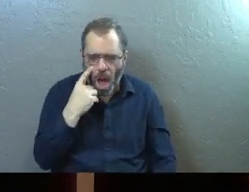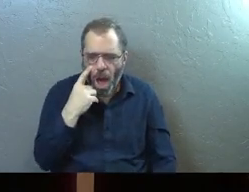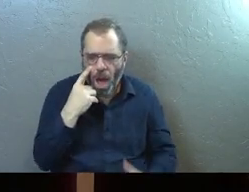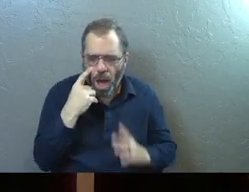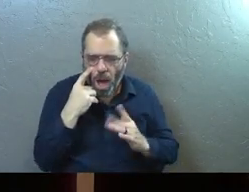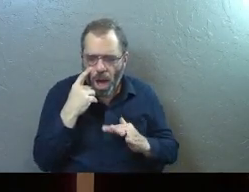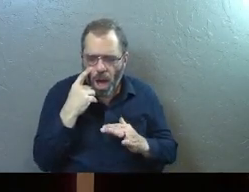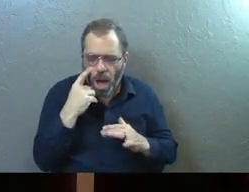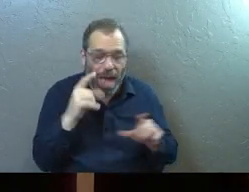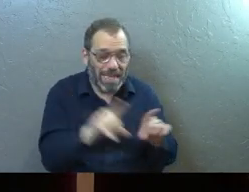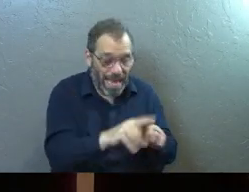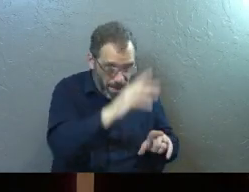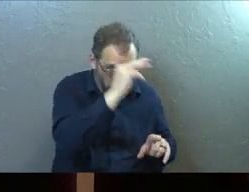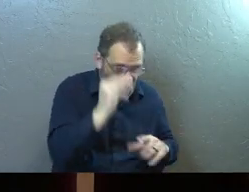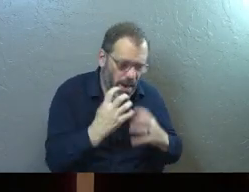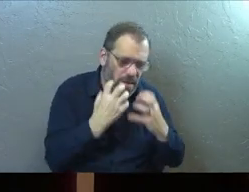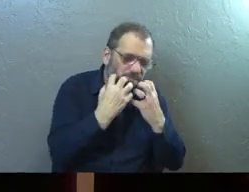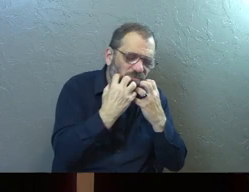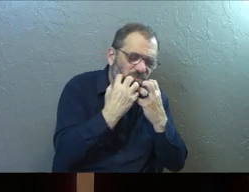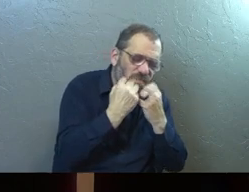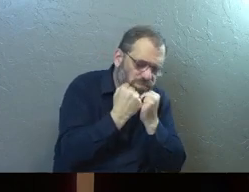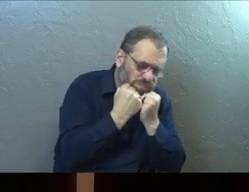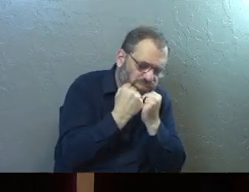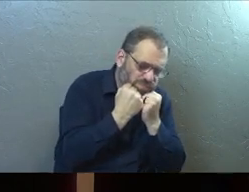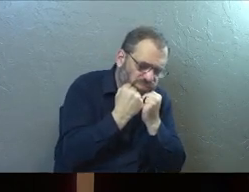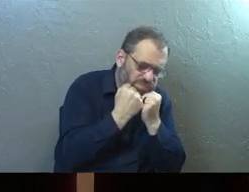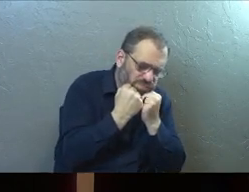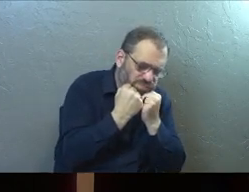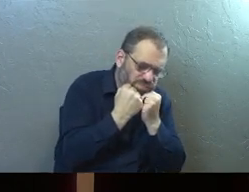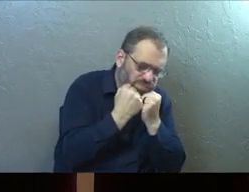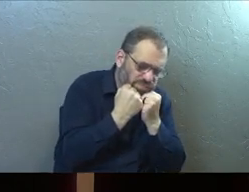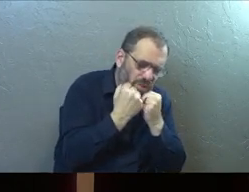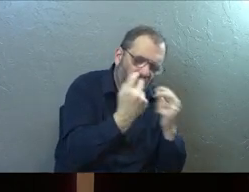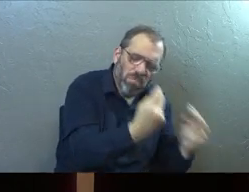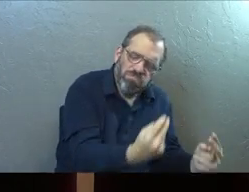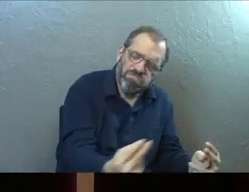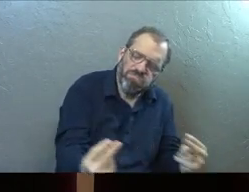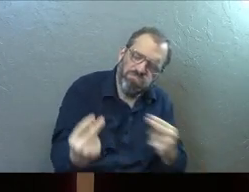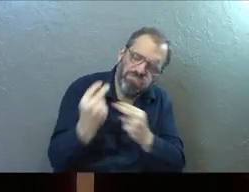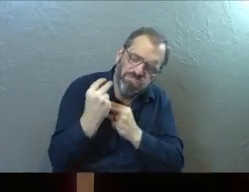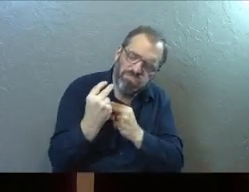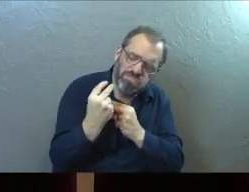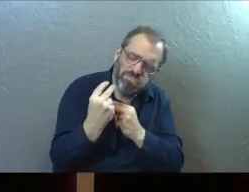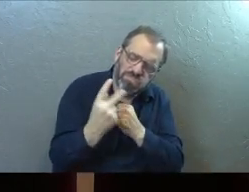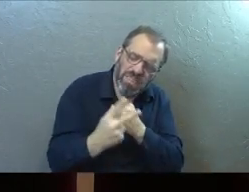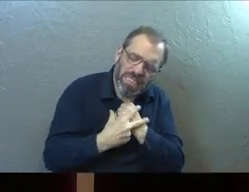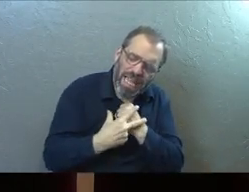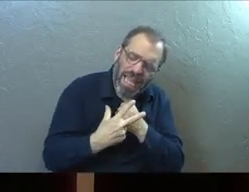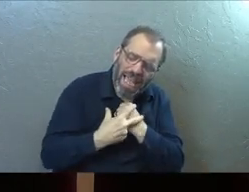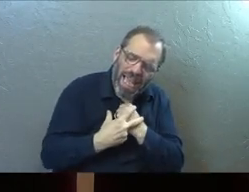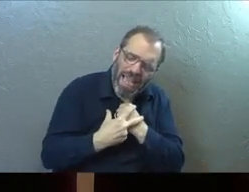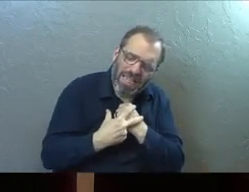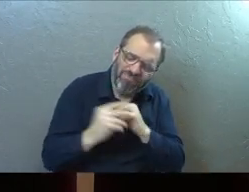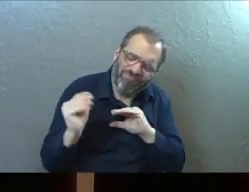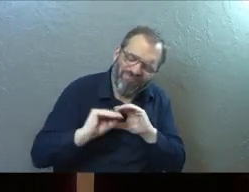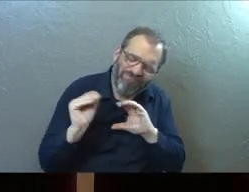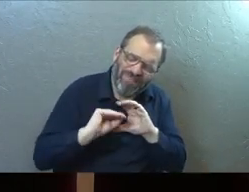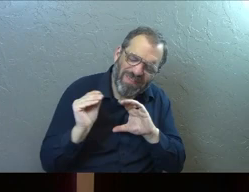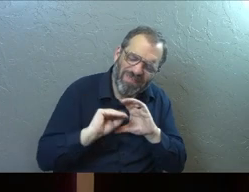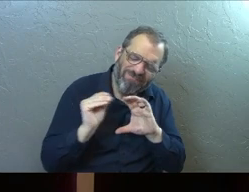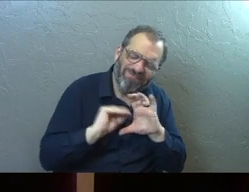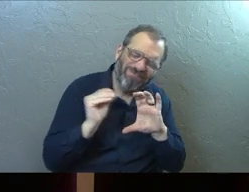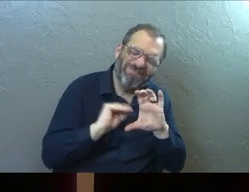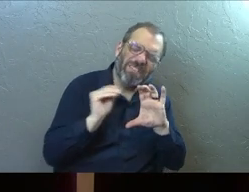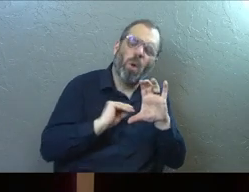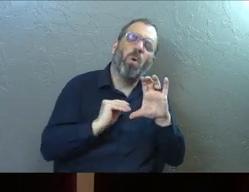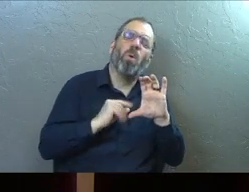God, would treasure those things and think about them, God, we'd store them up. God, that we could have a huge just build up, God,